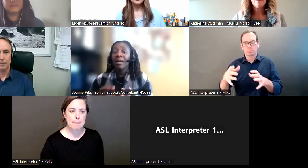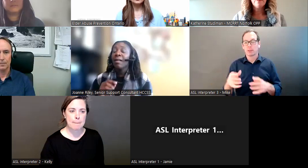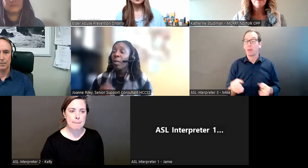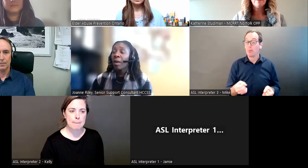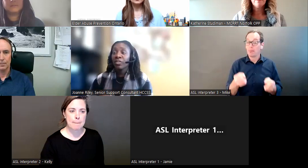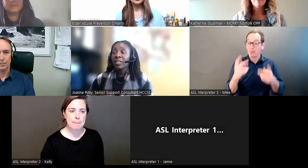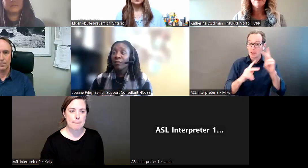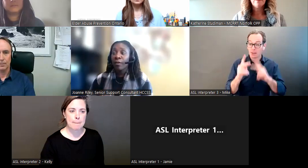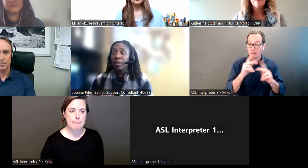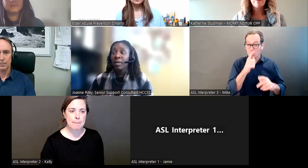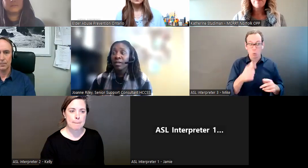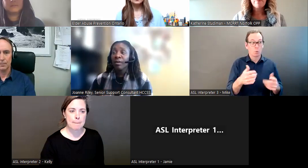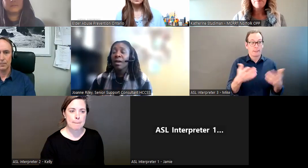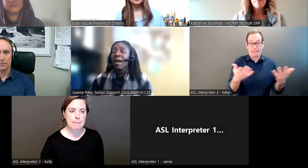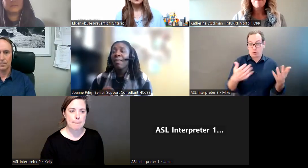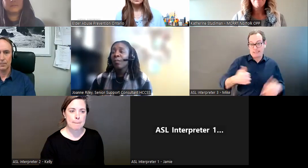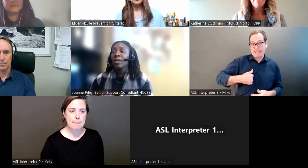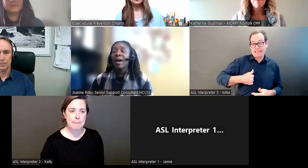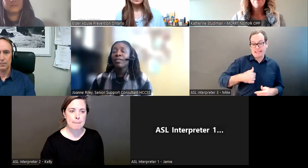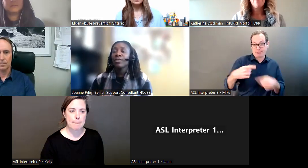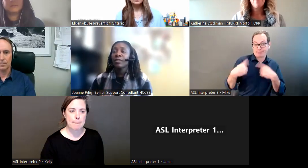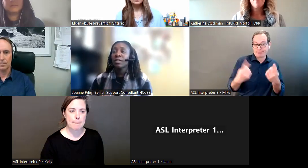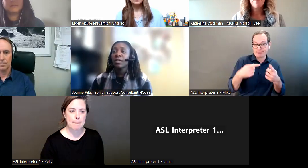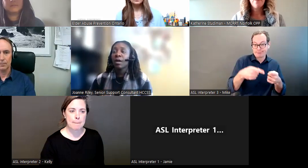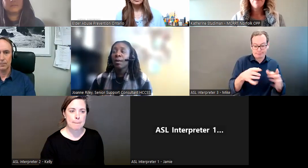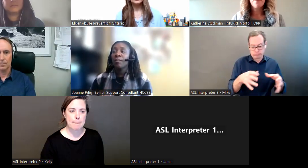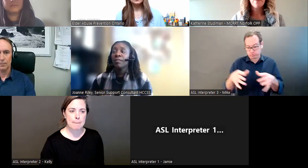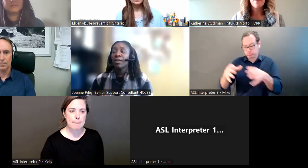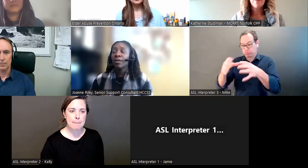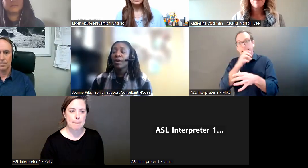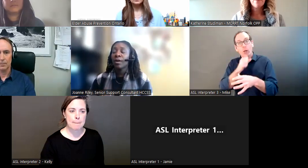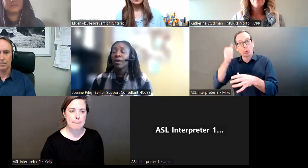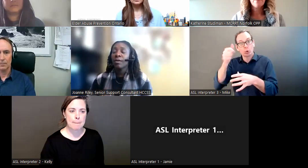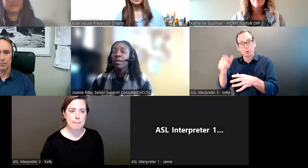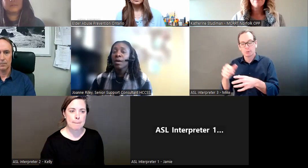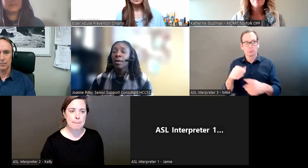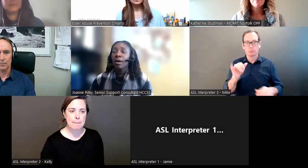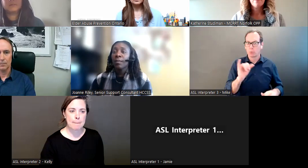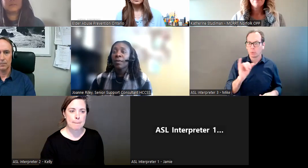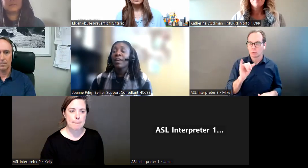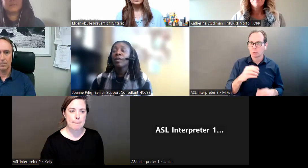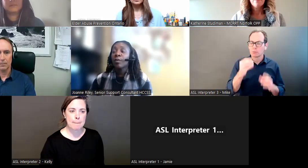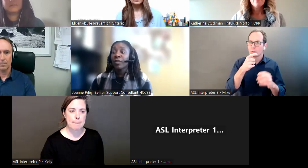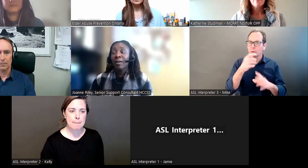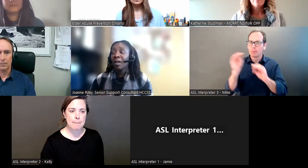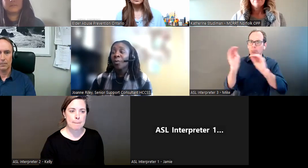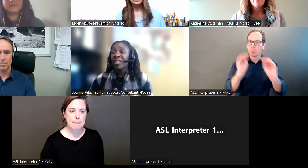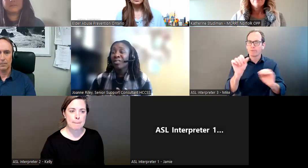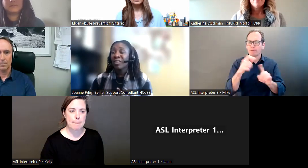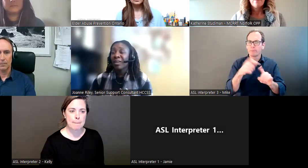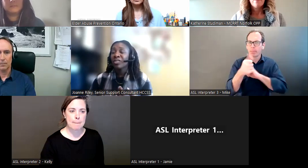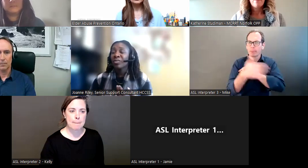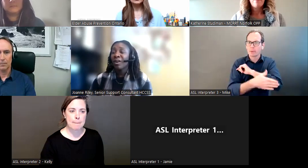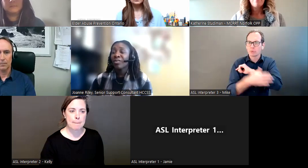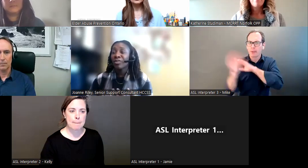as the populations that have already been here. And then we don't have the services that are available for them, not only in